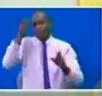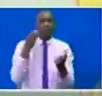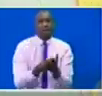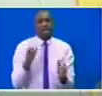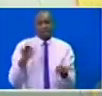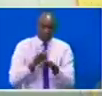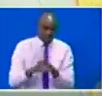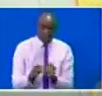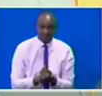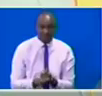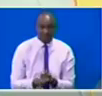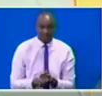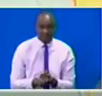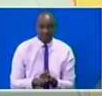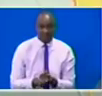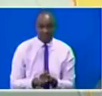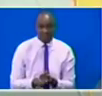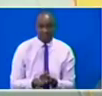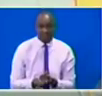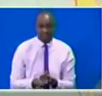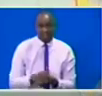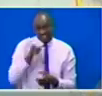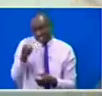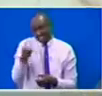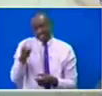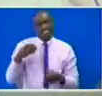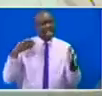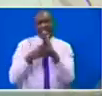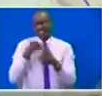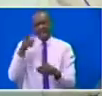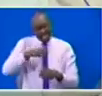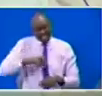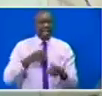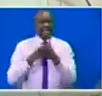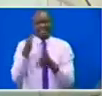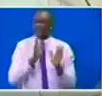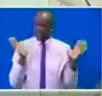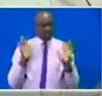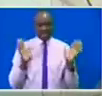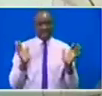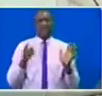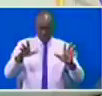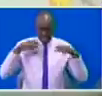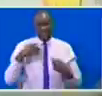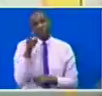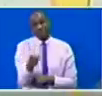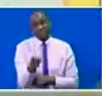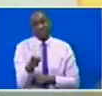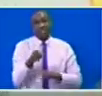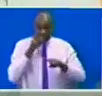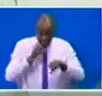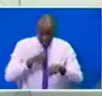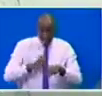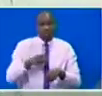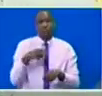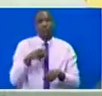about. So it is not something that we oppose. We conceived it. At the time we were leaving, we